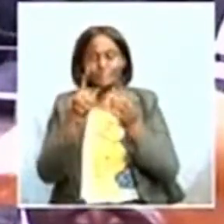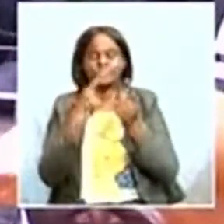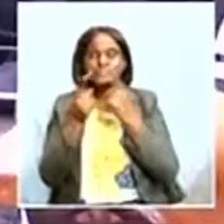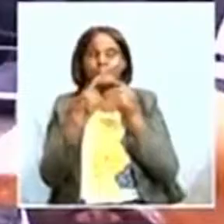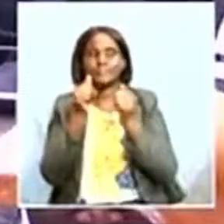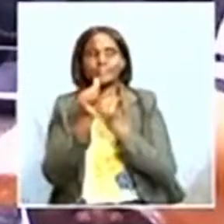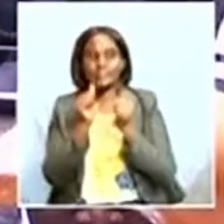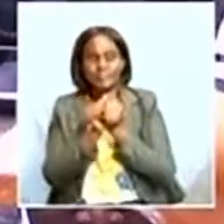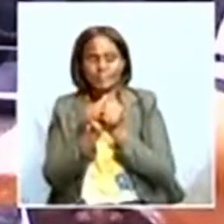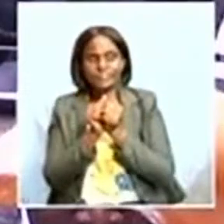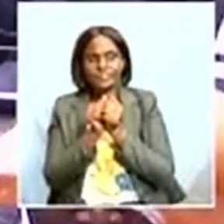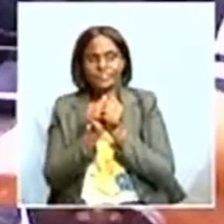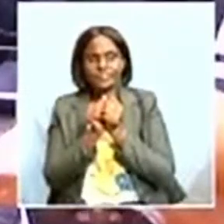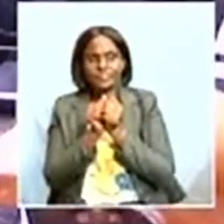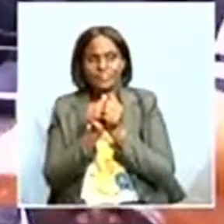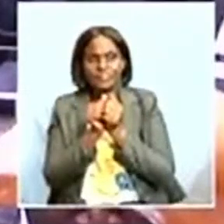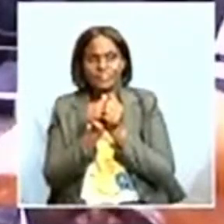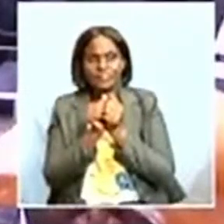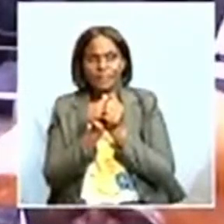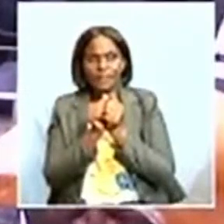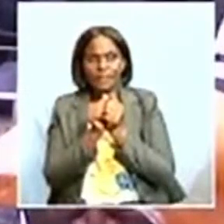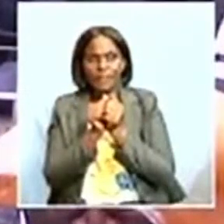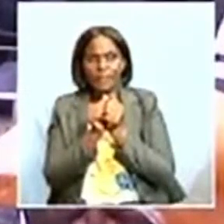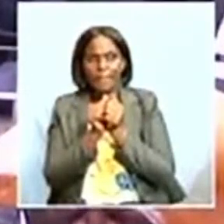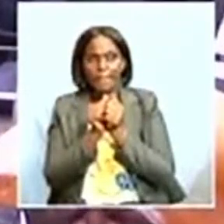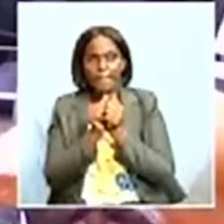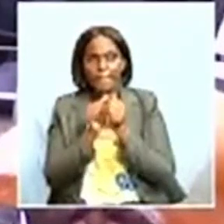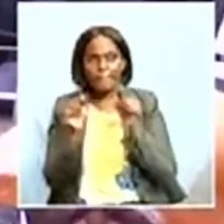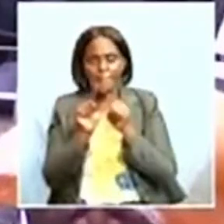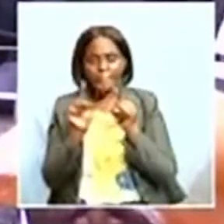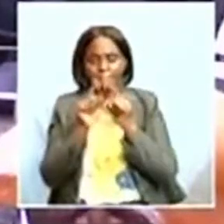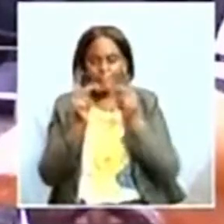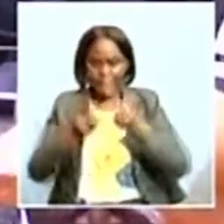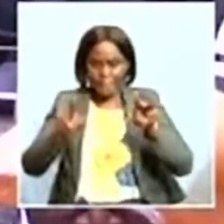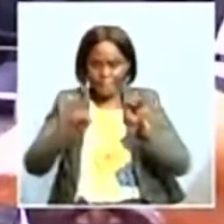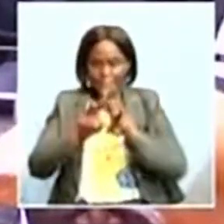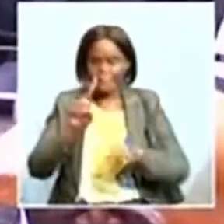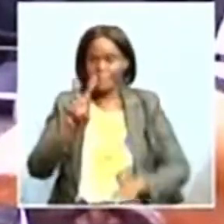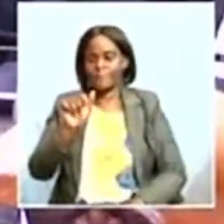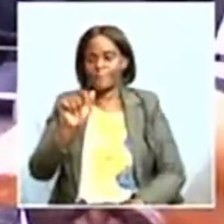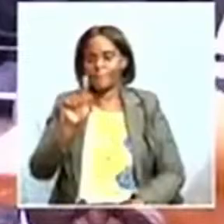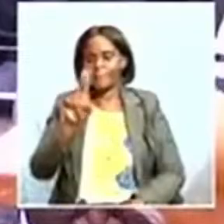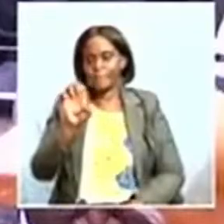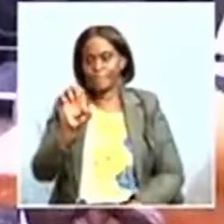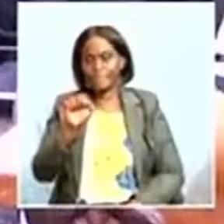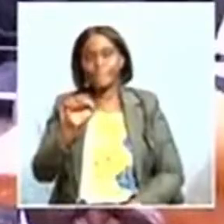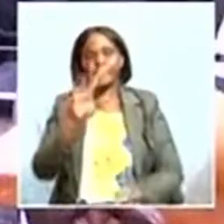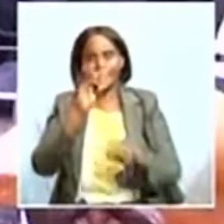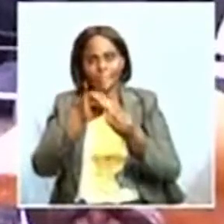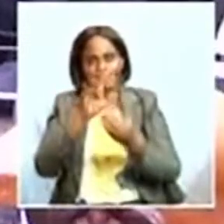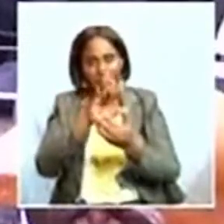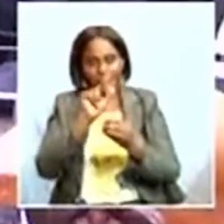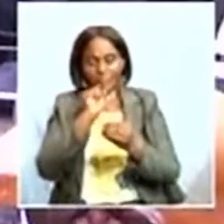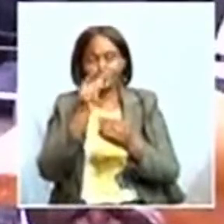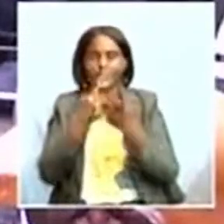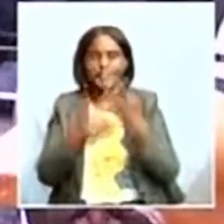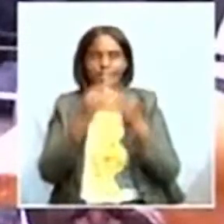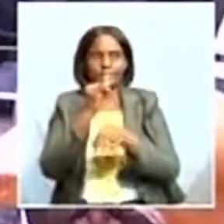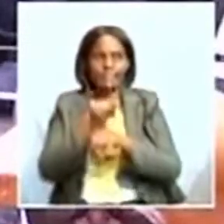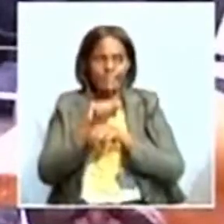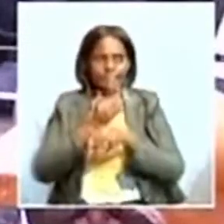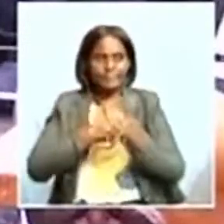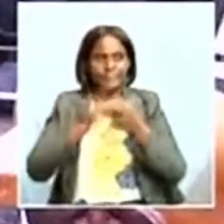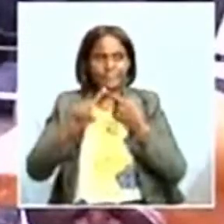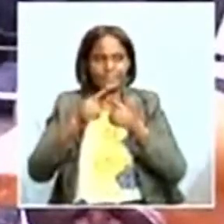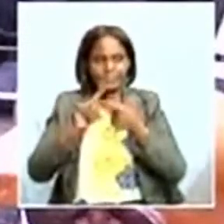about the values, they are added there. Let me just invite my colleagues.